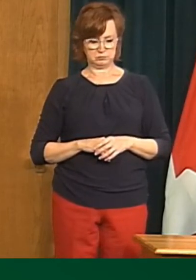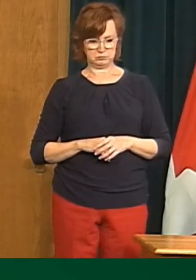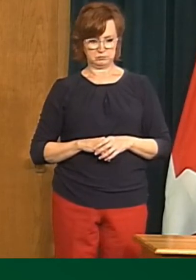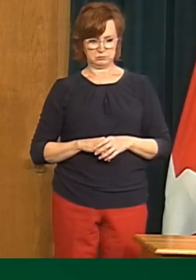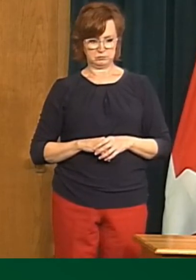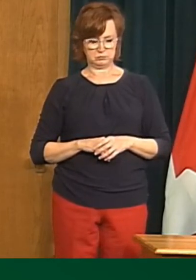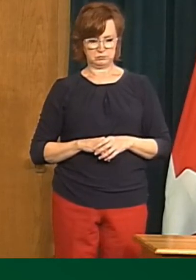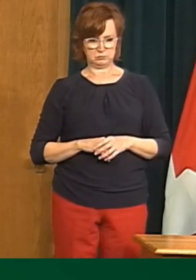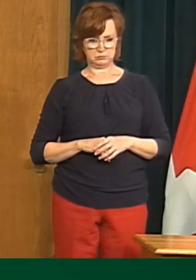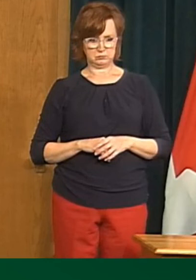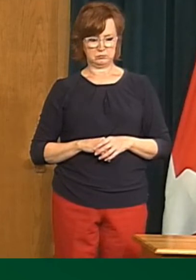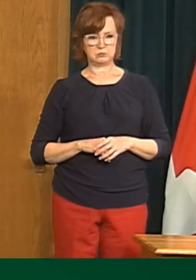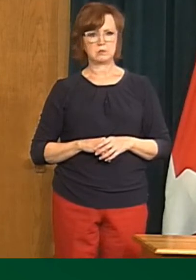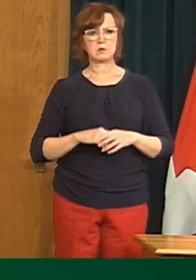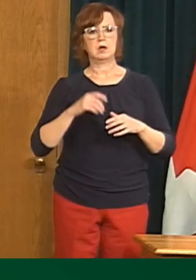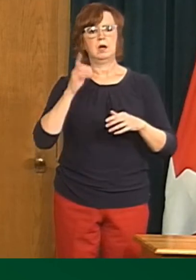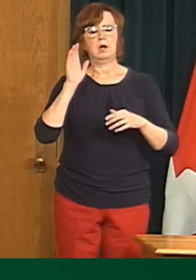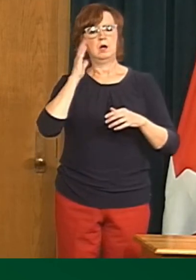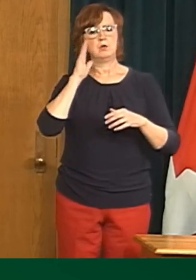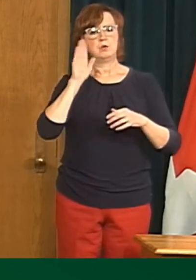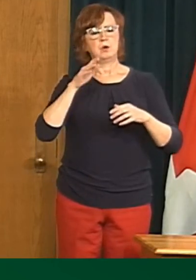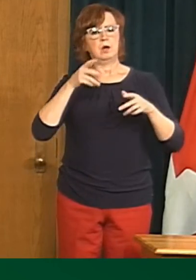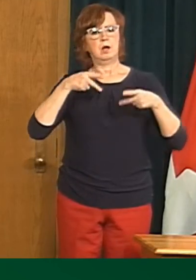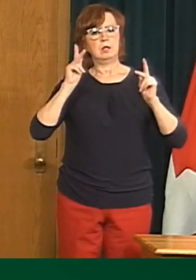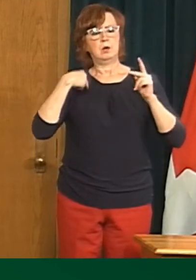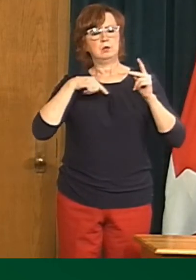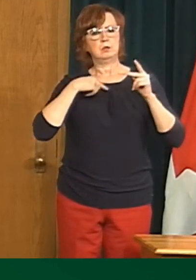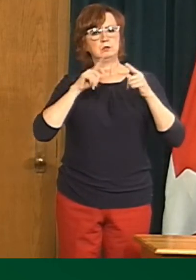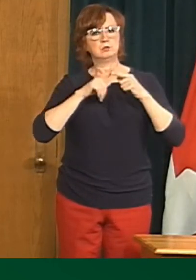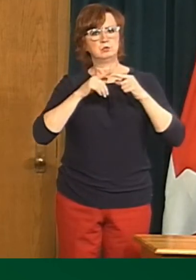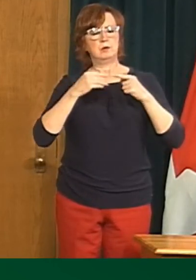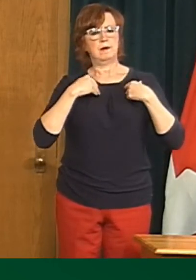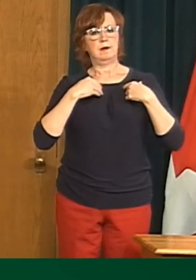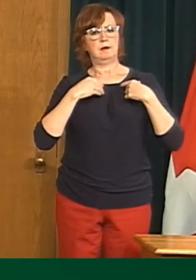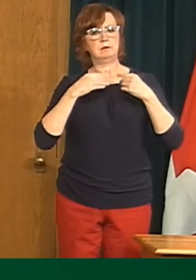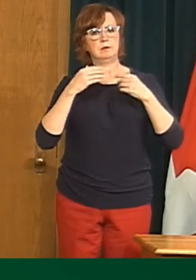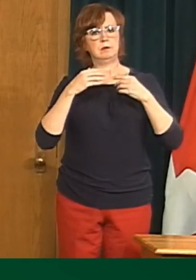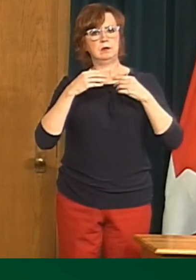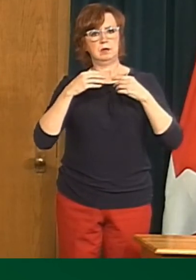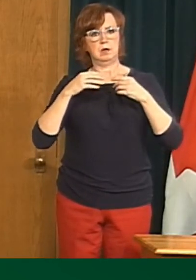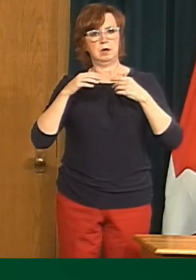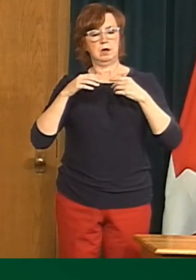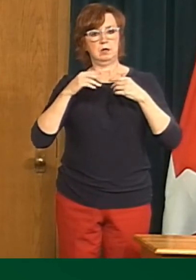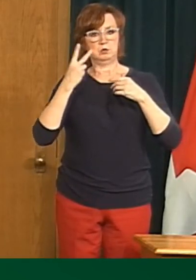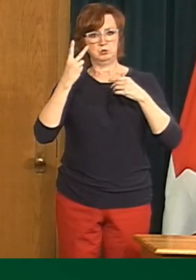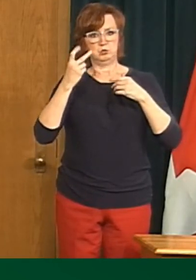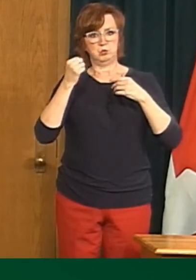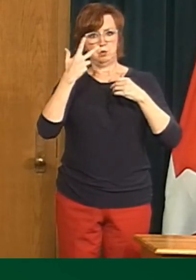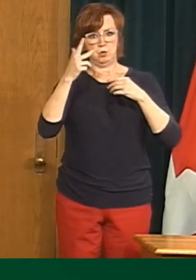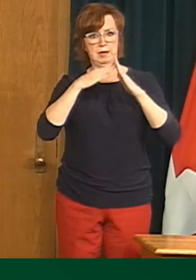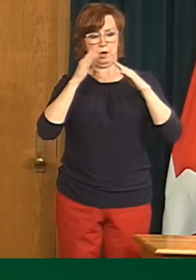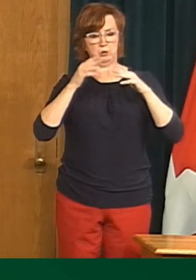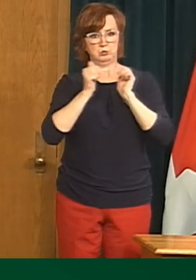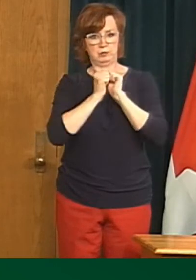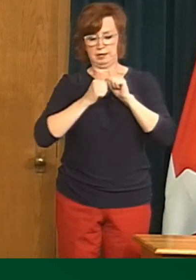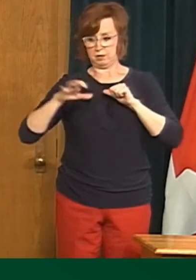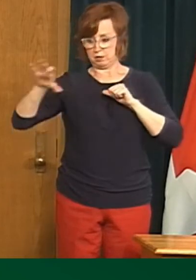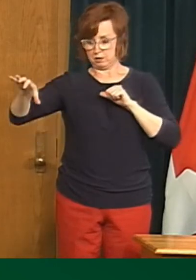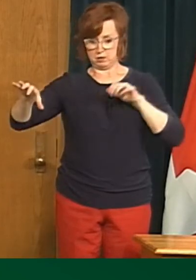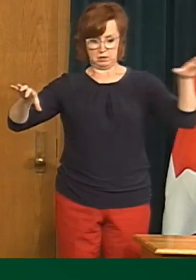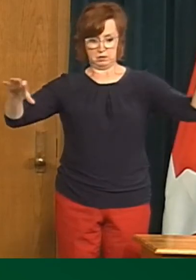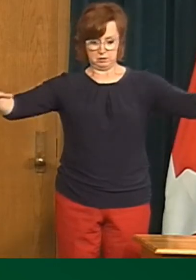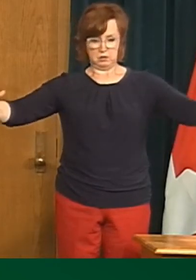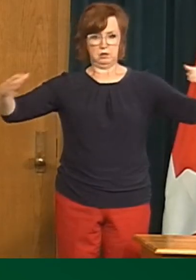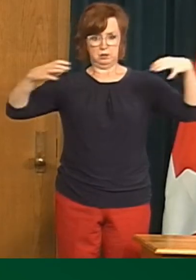than 2 or 3, given all the things that are opening in phase 3 and the contact that people are going to have when